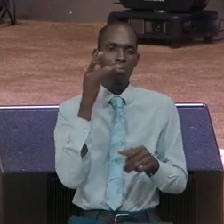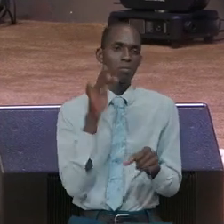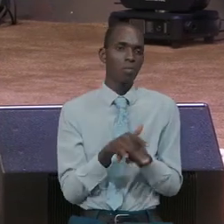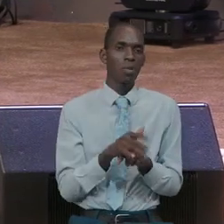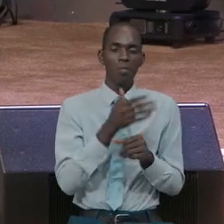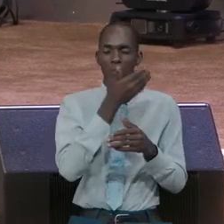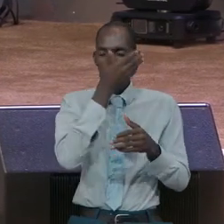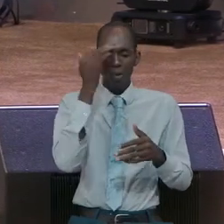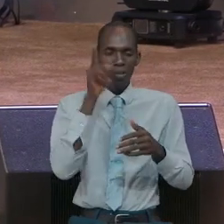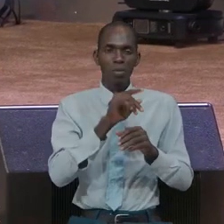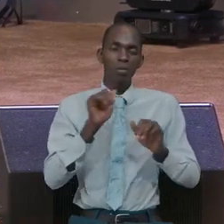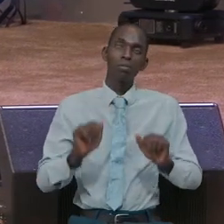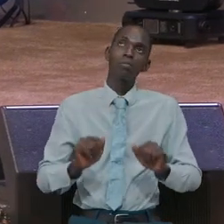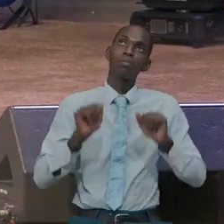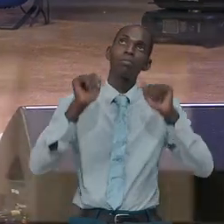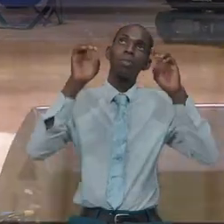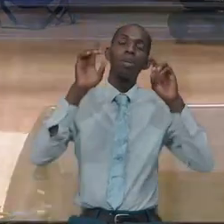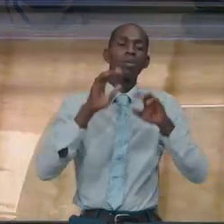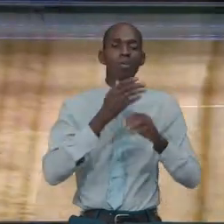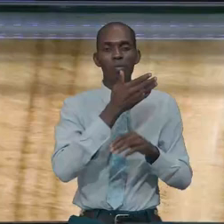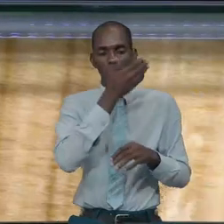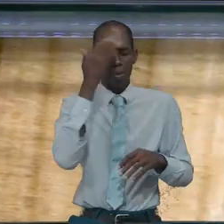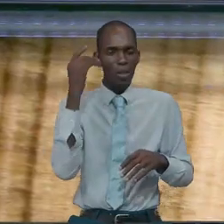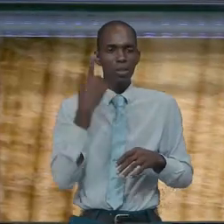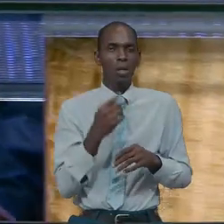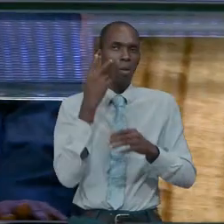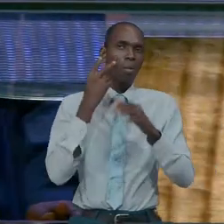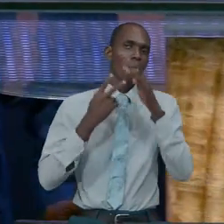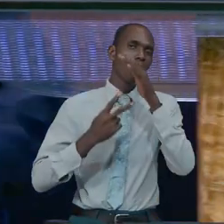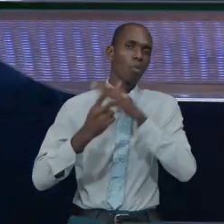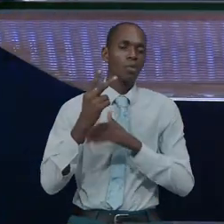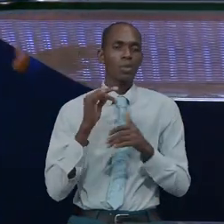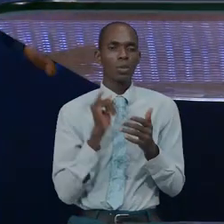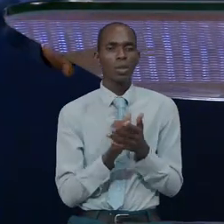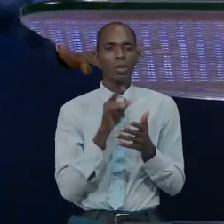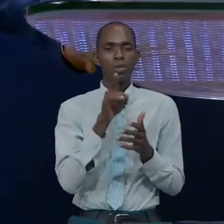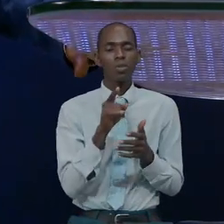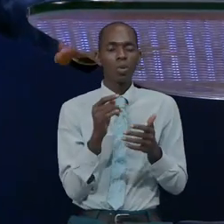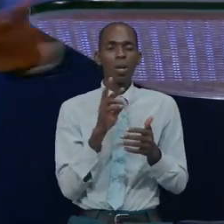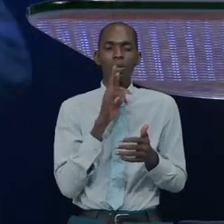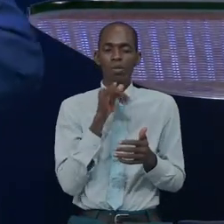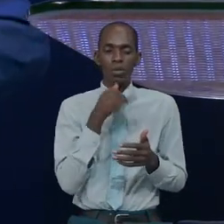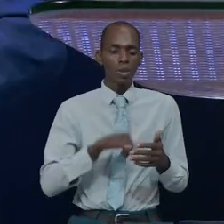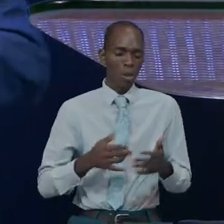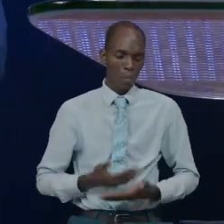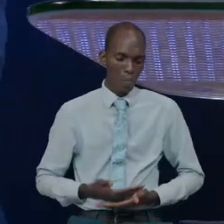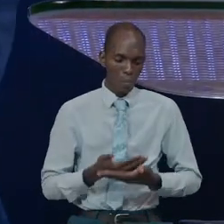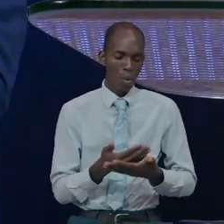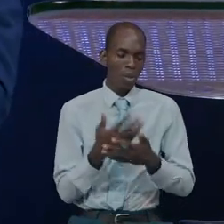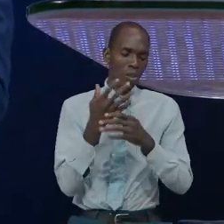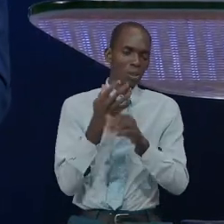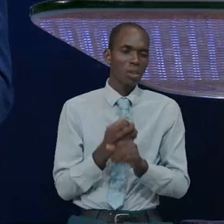you have. You forget the prophecy that had gone on before you were even conceived and born. And